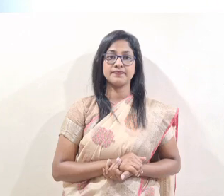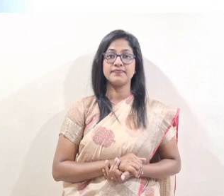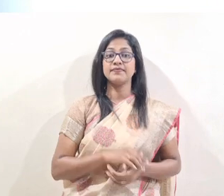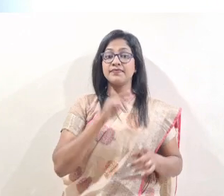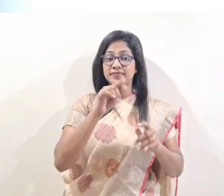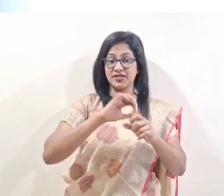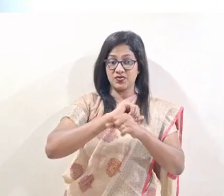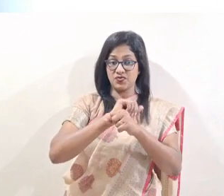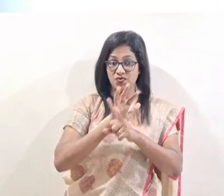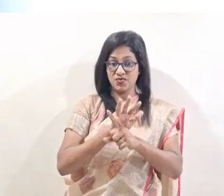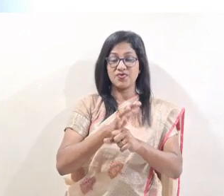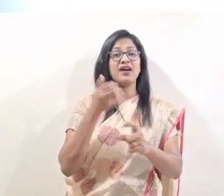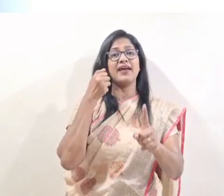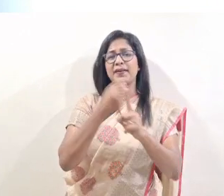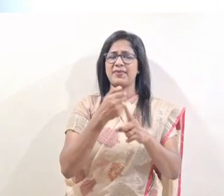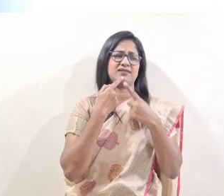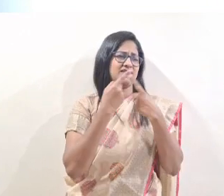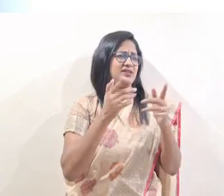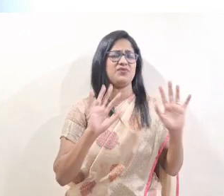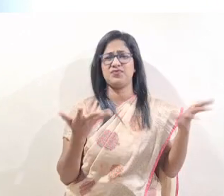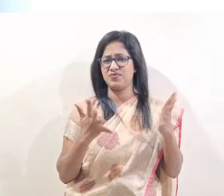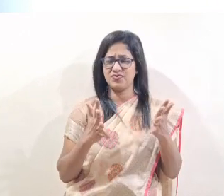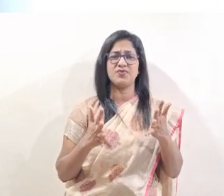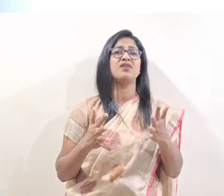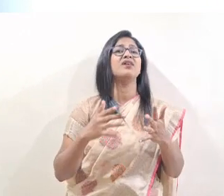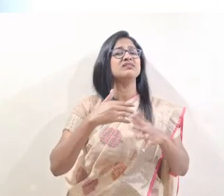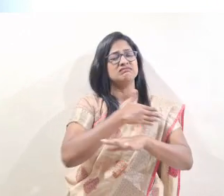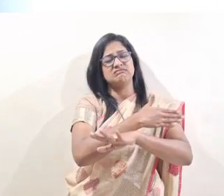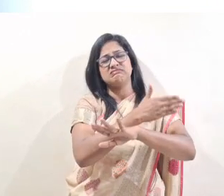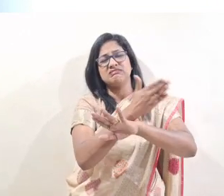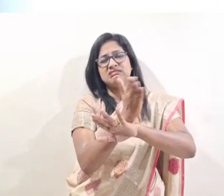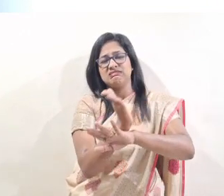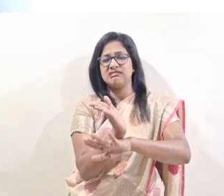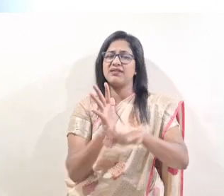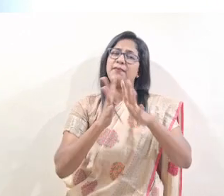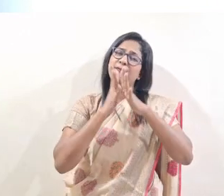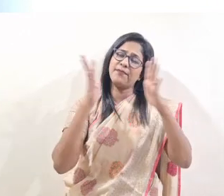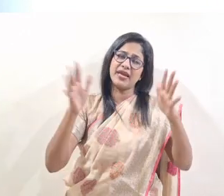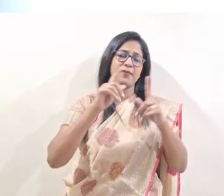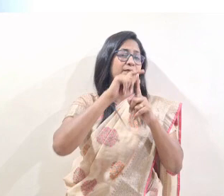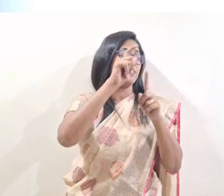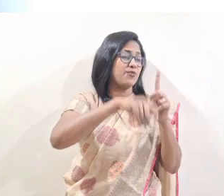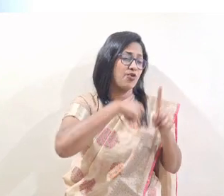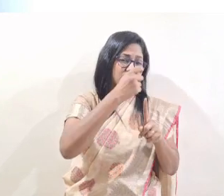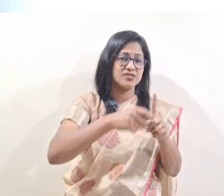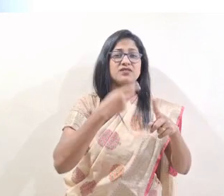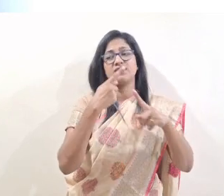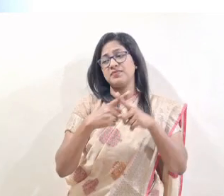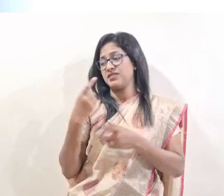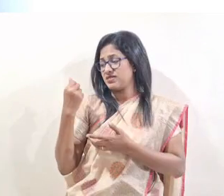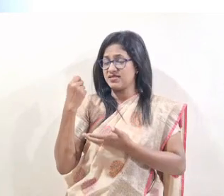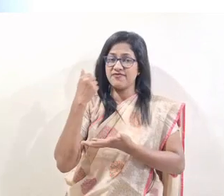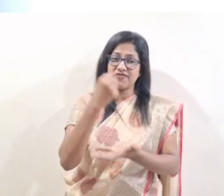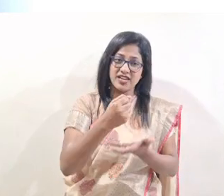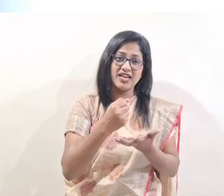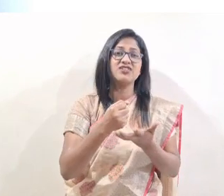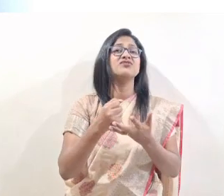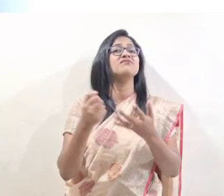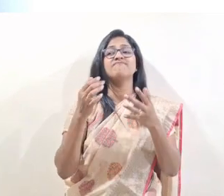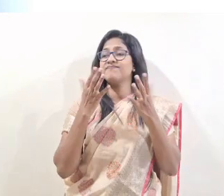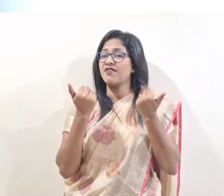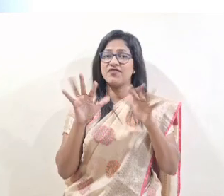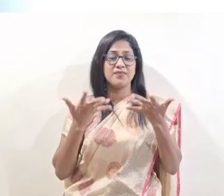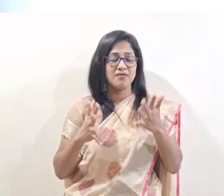The impact of the COVID, I don't have to say anything. There's a huge delays that has happened in both in project and financial viability has also badly